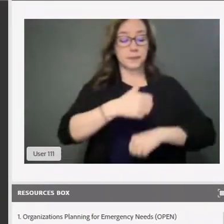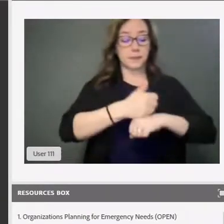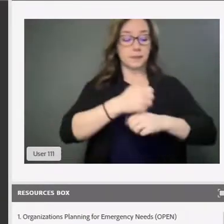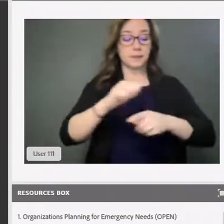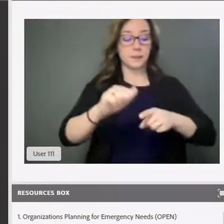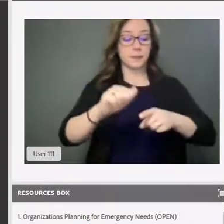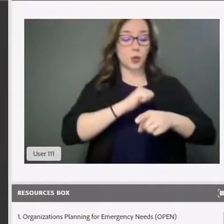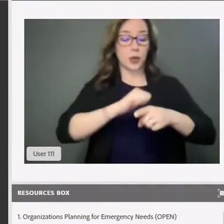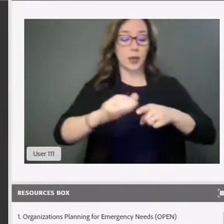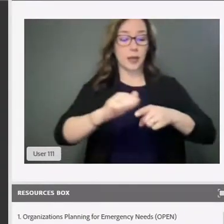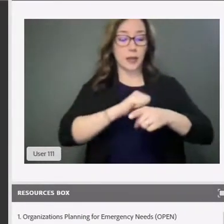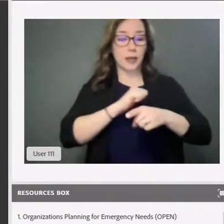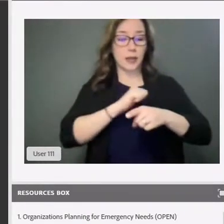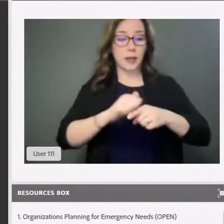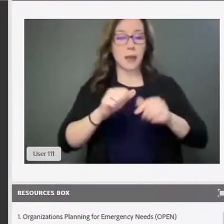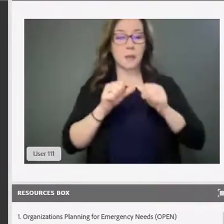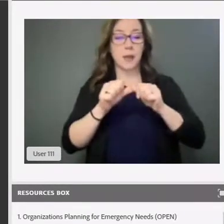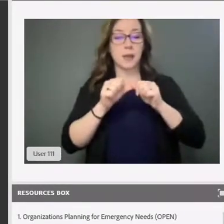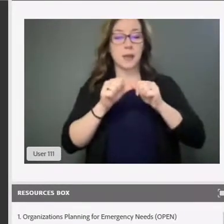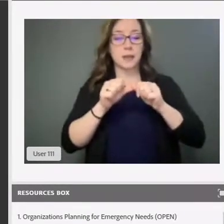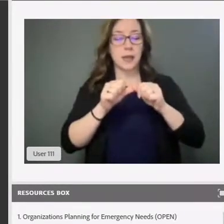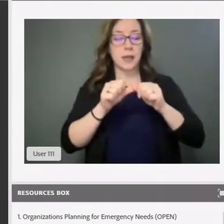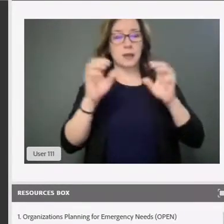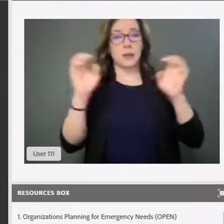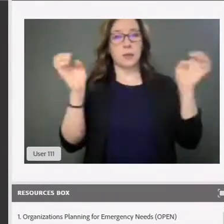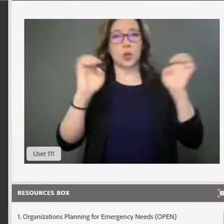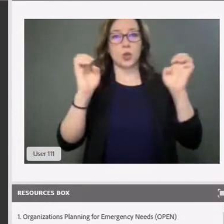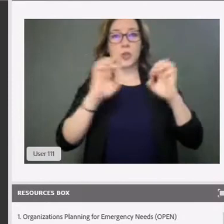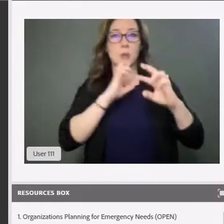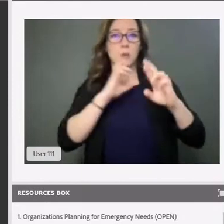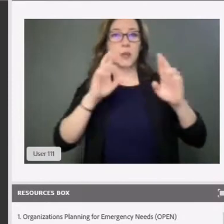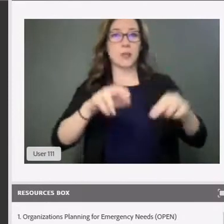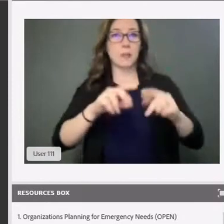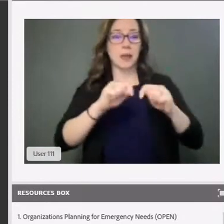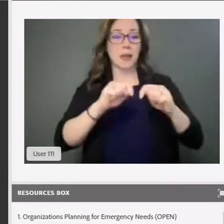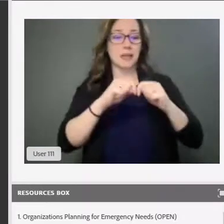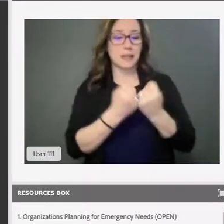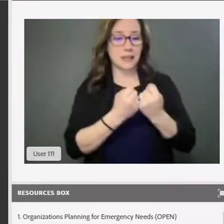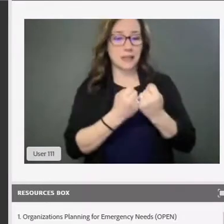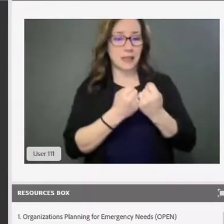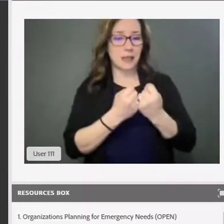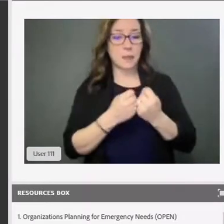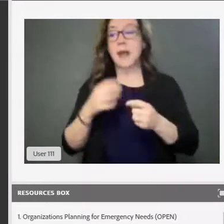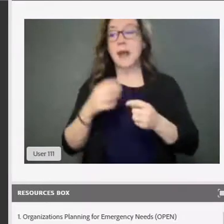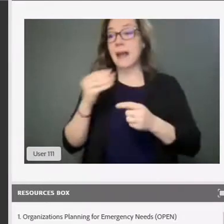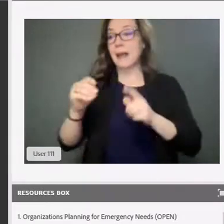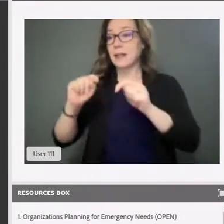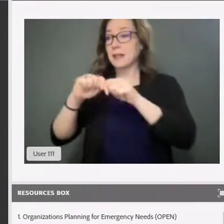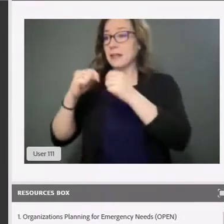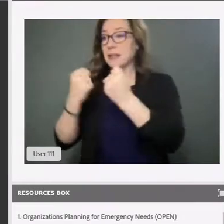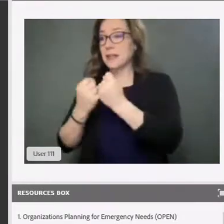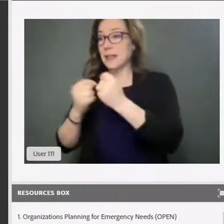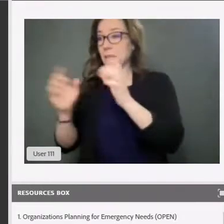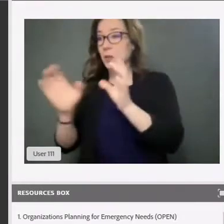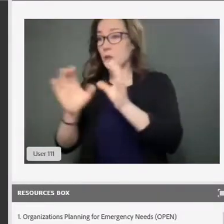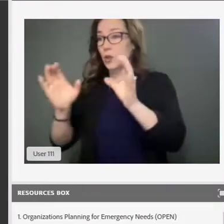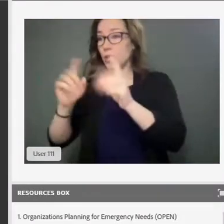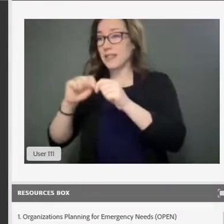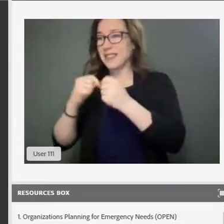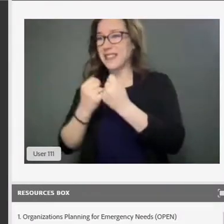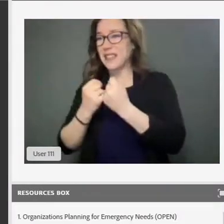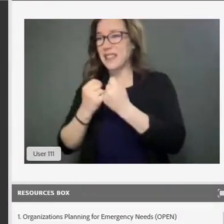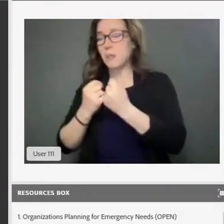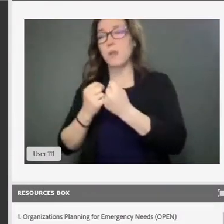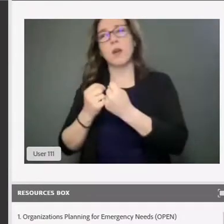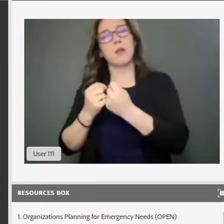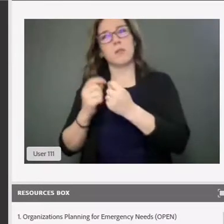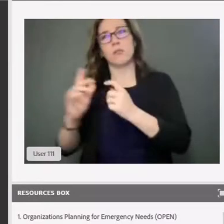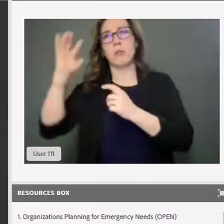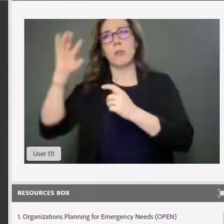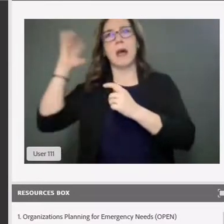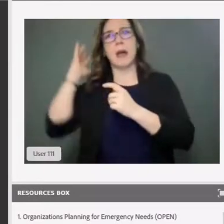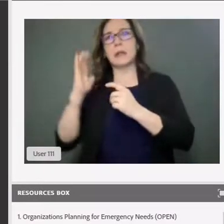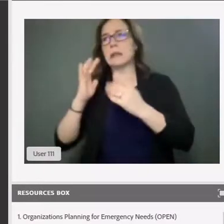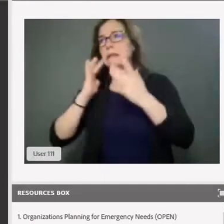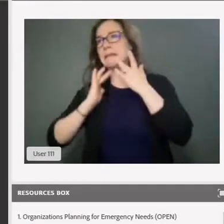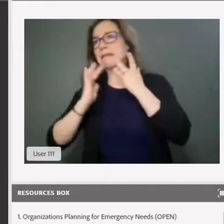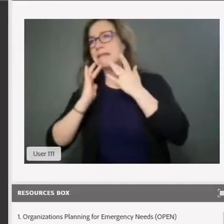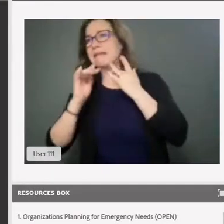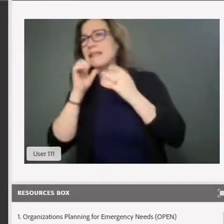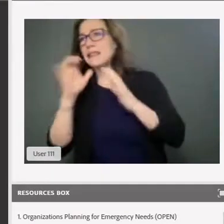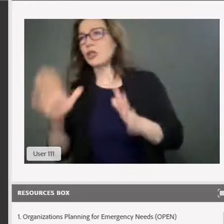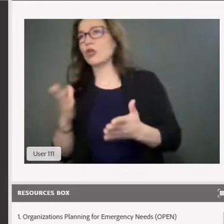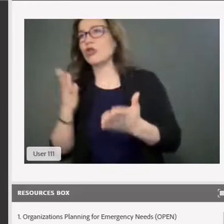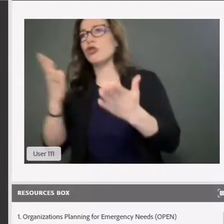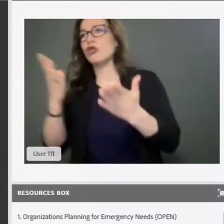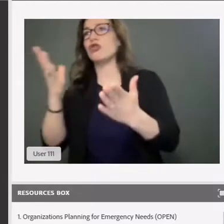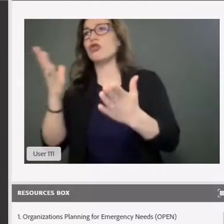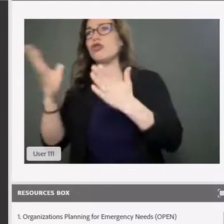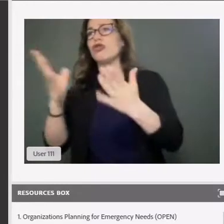and maintain community emergency response teams and team cert teams with a focus on historically underserved communities. This includes the procurement